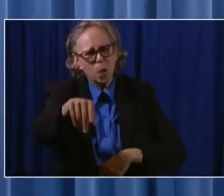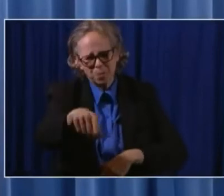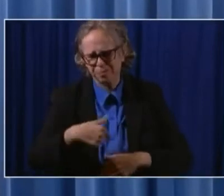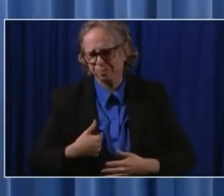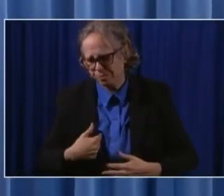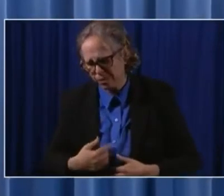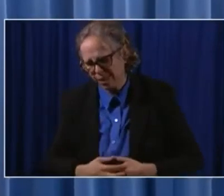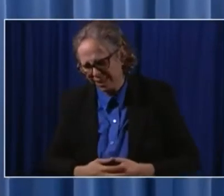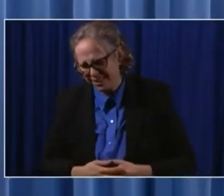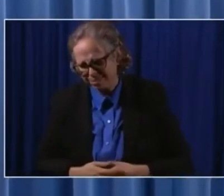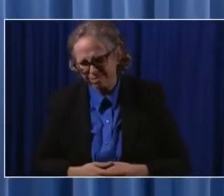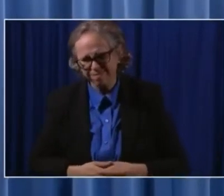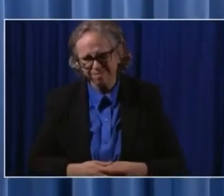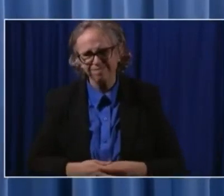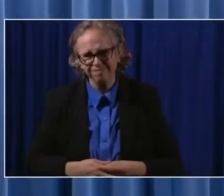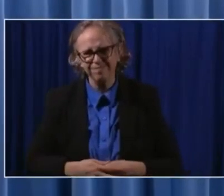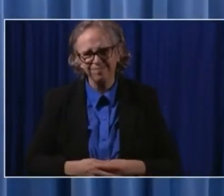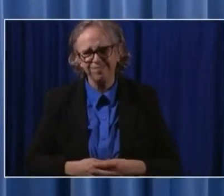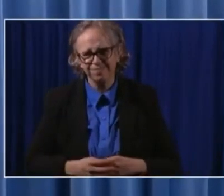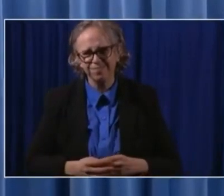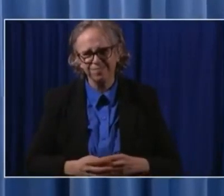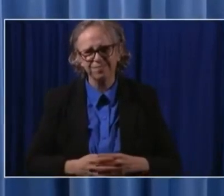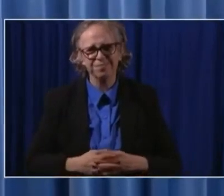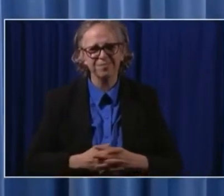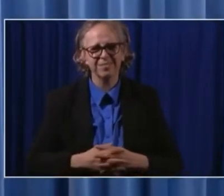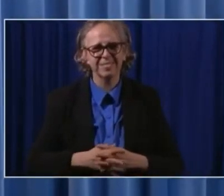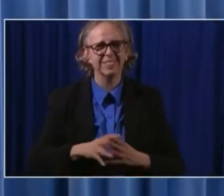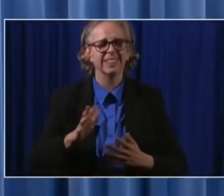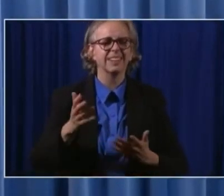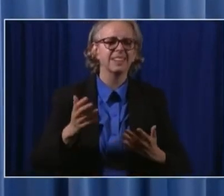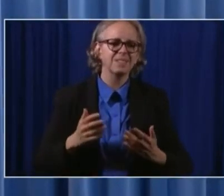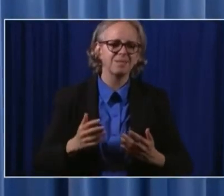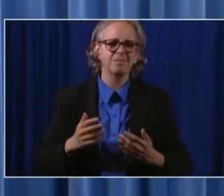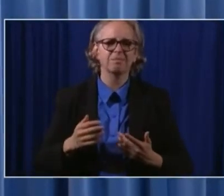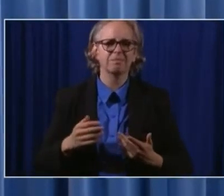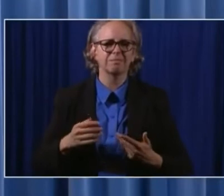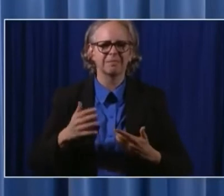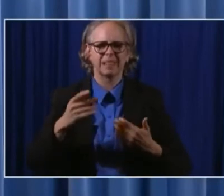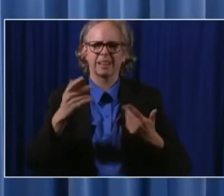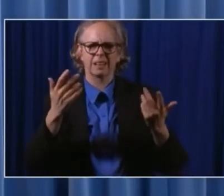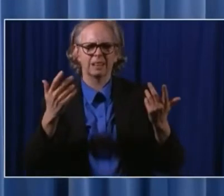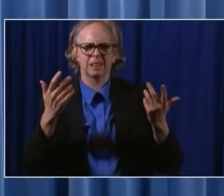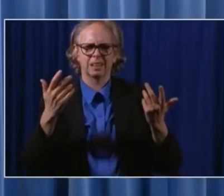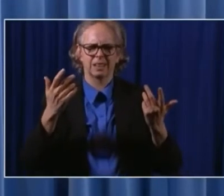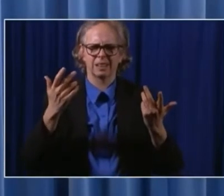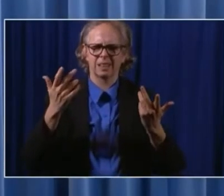look to see where people are getting the virus, where they're being infected.